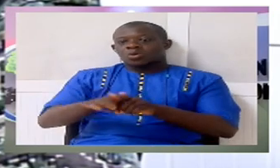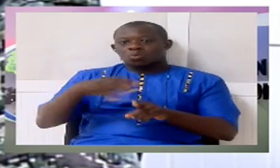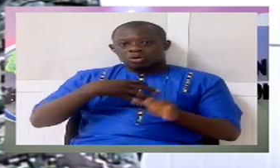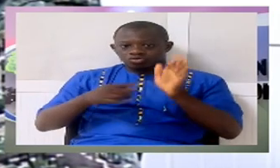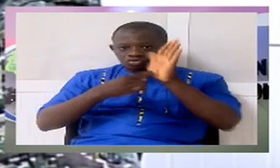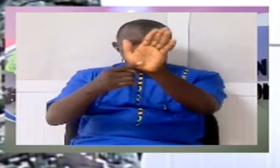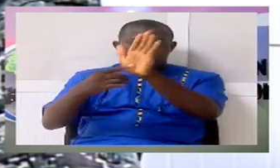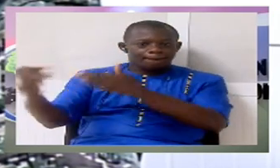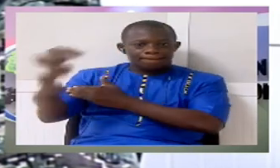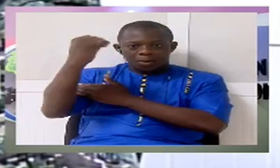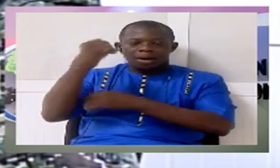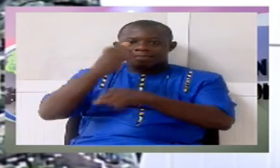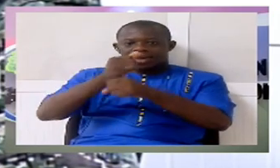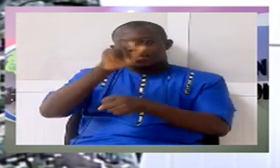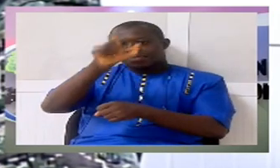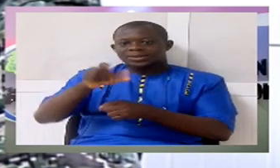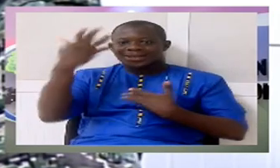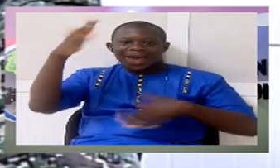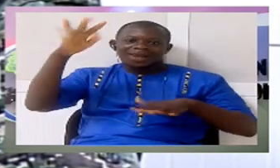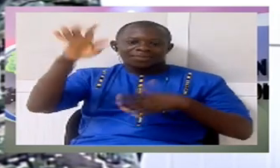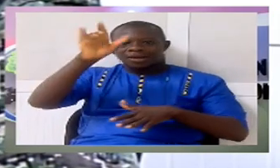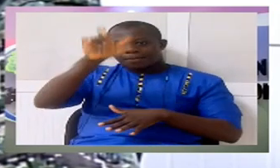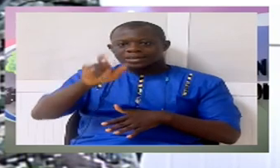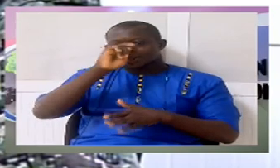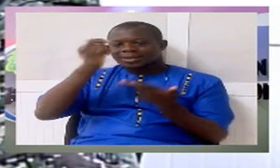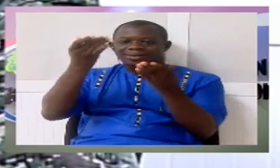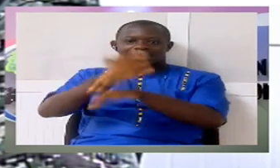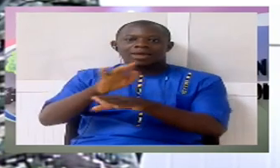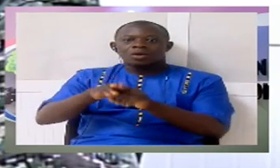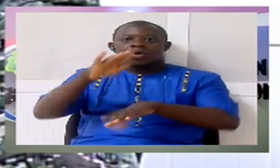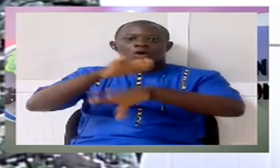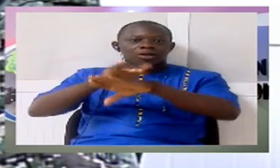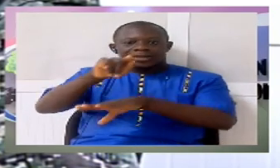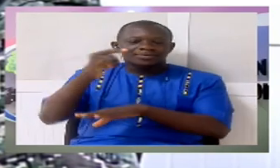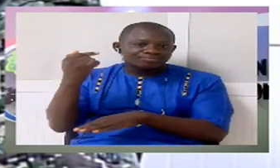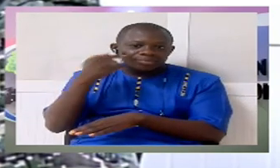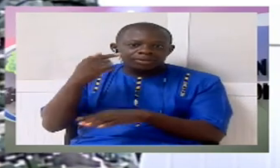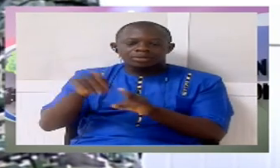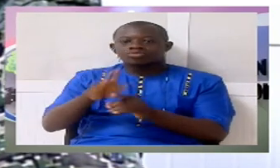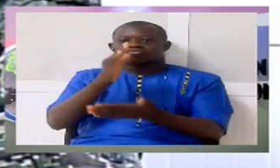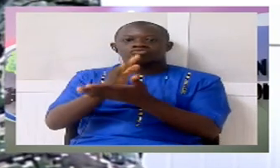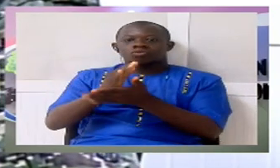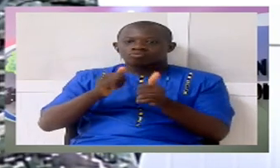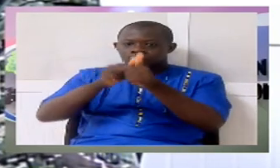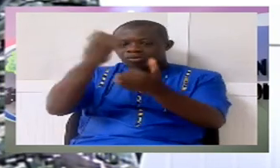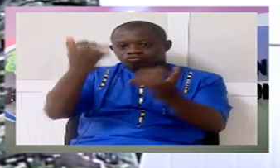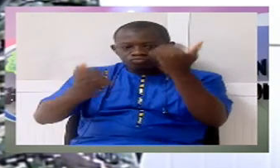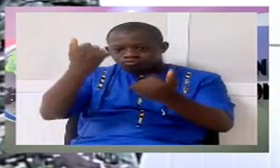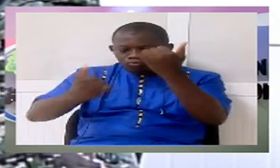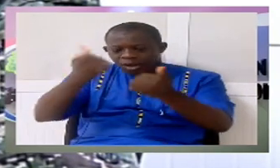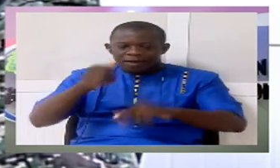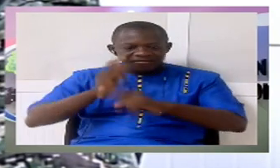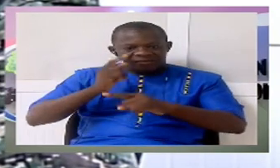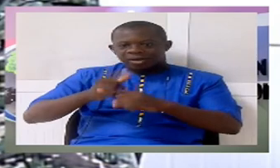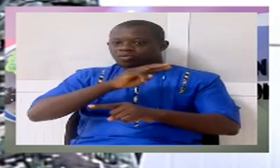Wa. Show of force. That the convoy is a convoy never down. That day, the convoy was not running